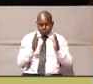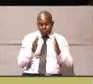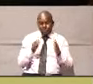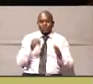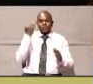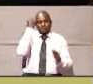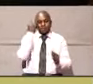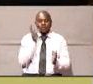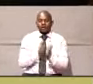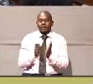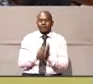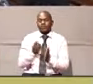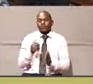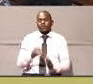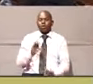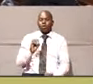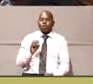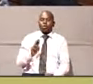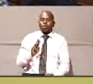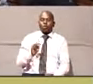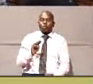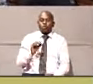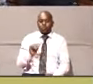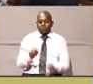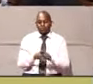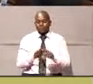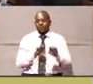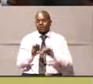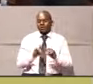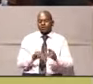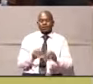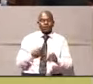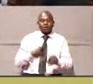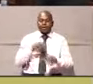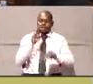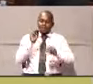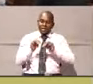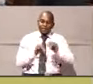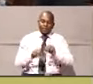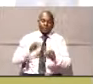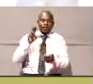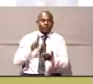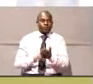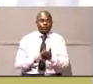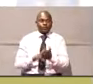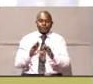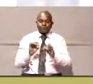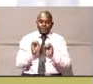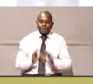were signed by one person, Charles Ouma, the former director legal, without management approval and were partial.